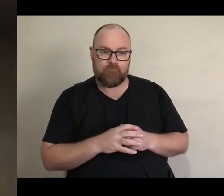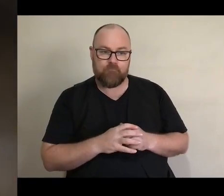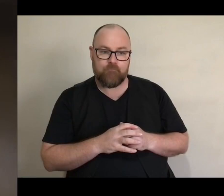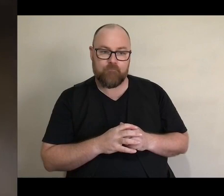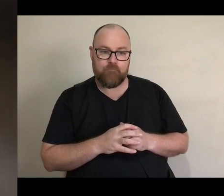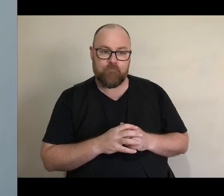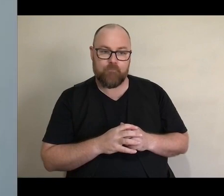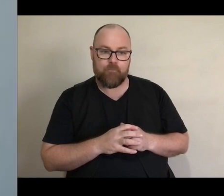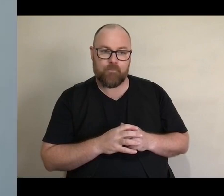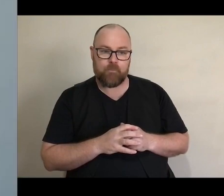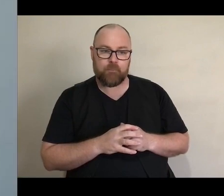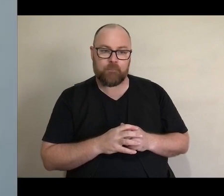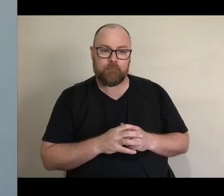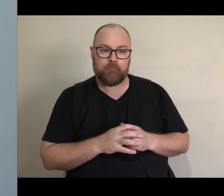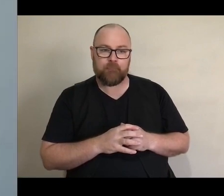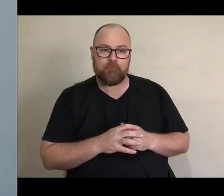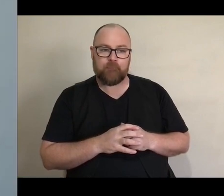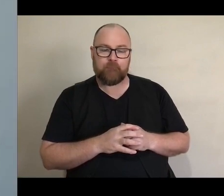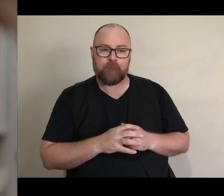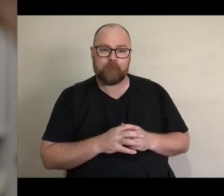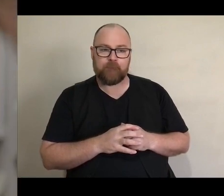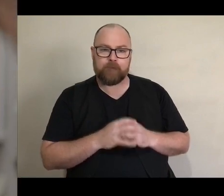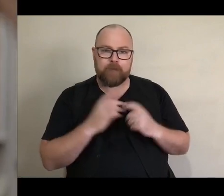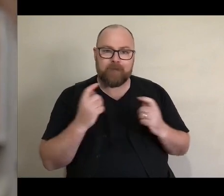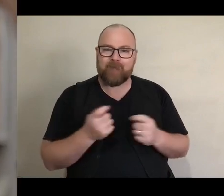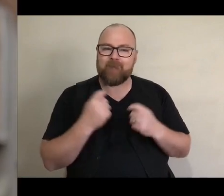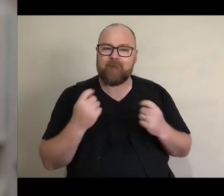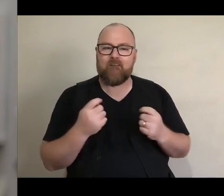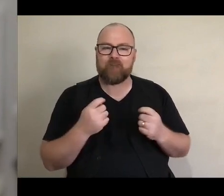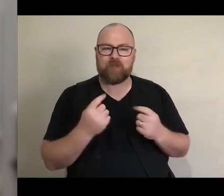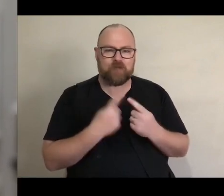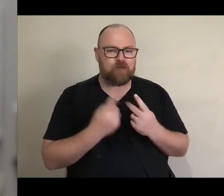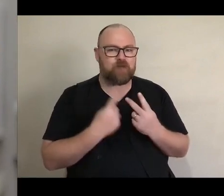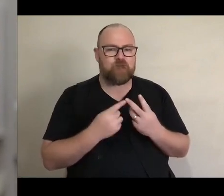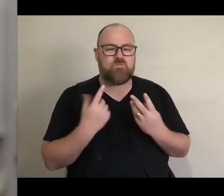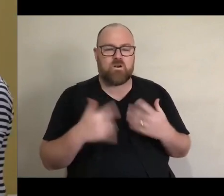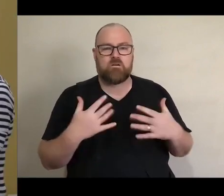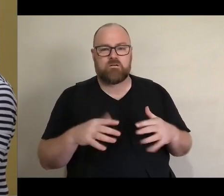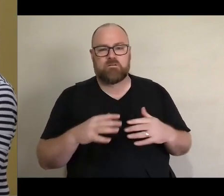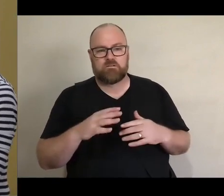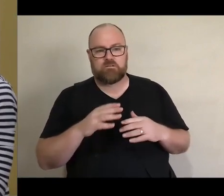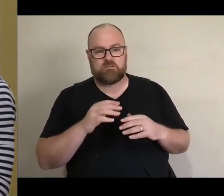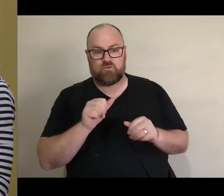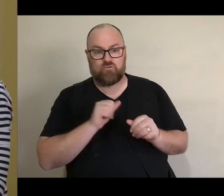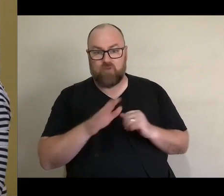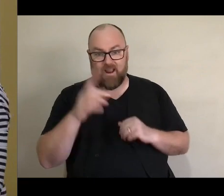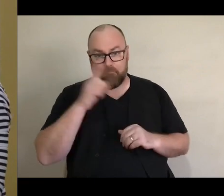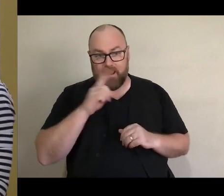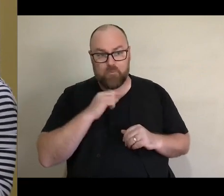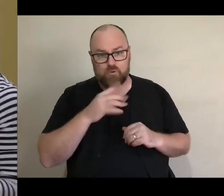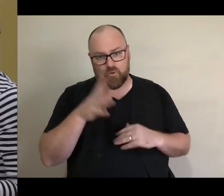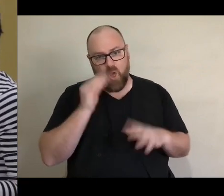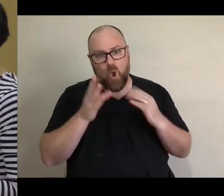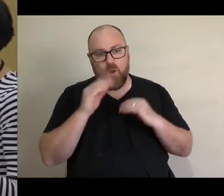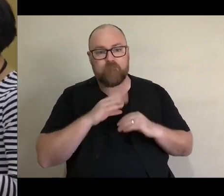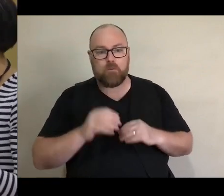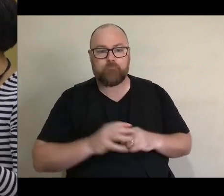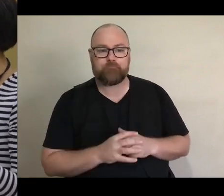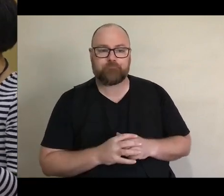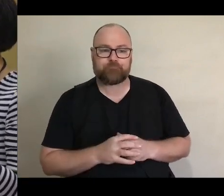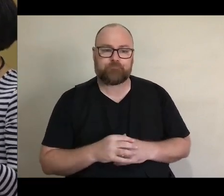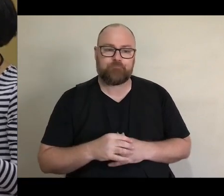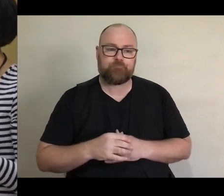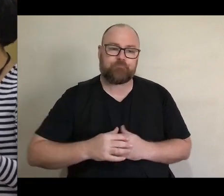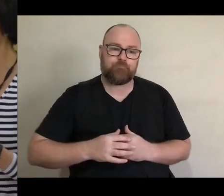Just a parade of just like really, really great people to learn from. There's so much experience. We don't freeze